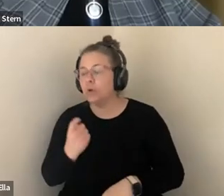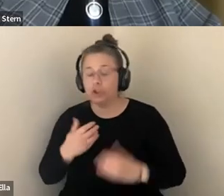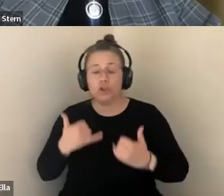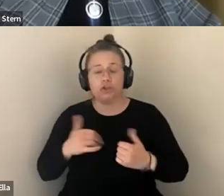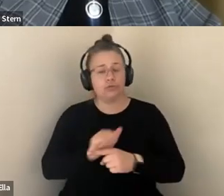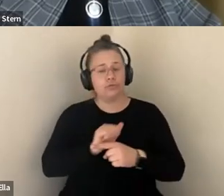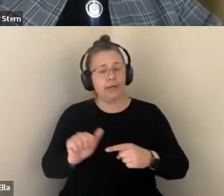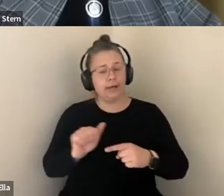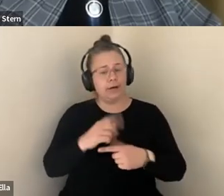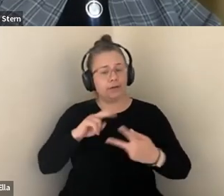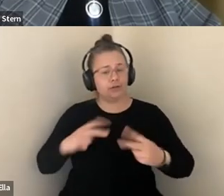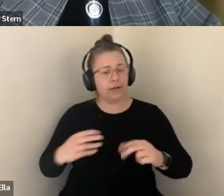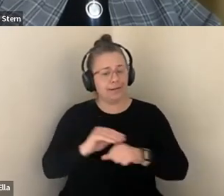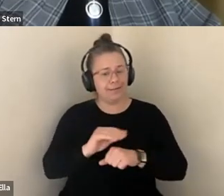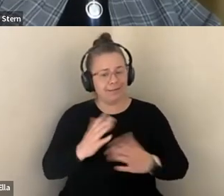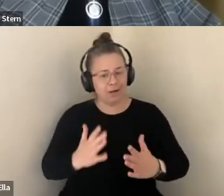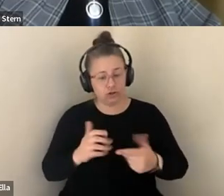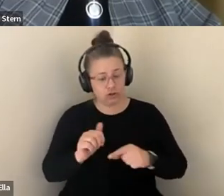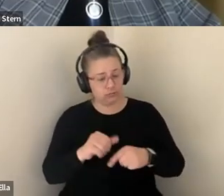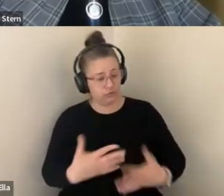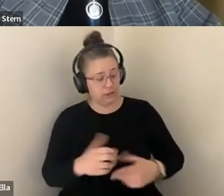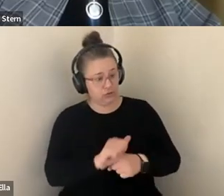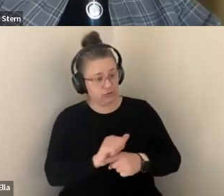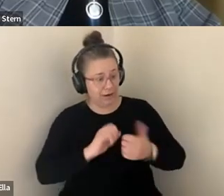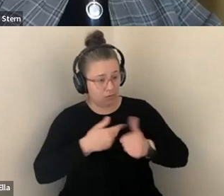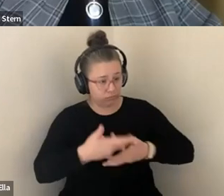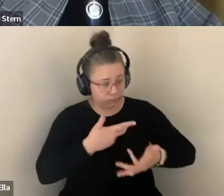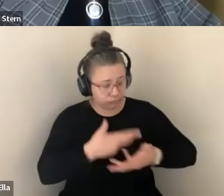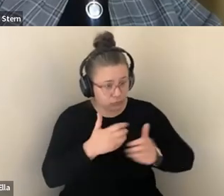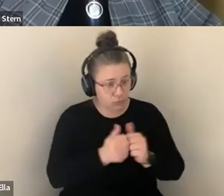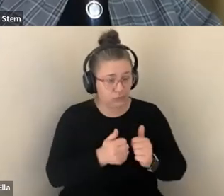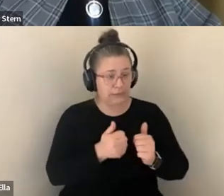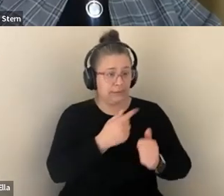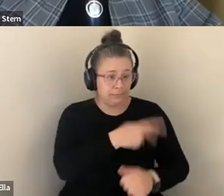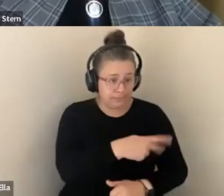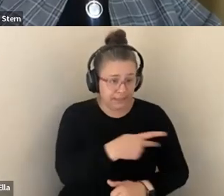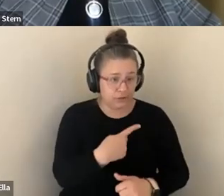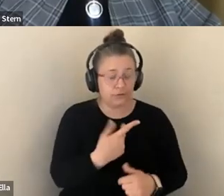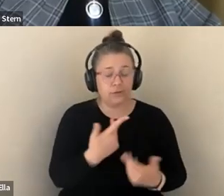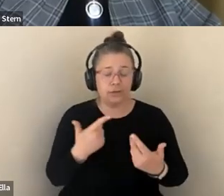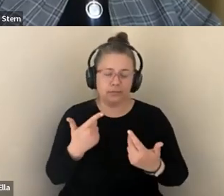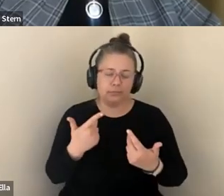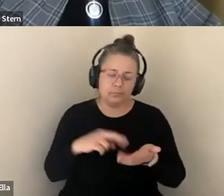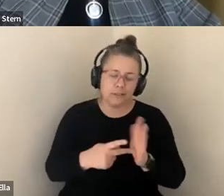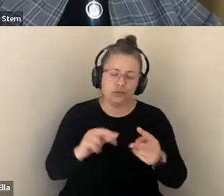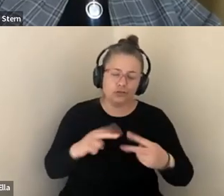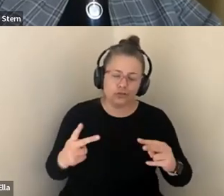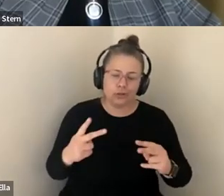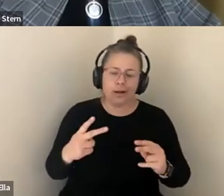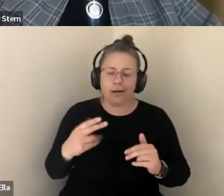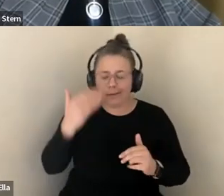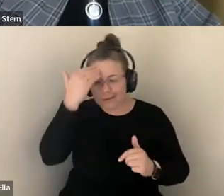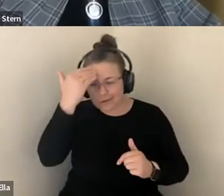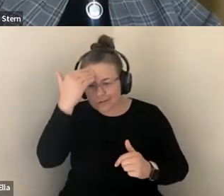how they're talking with patients when it comes to genetic literacy and the history of communities, especially those who have untrustful experiences